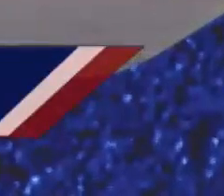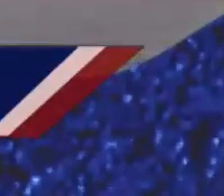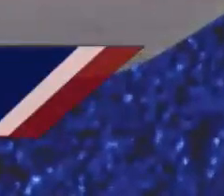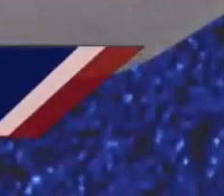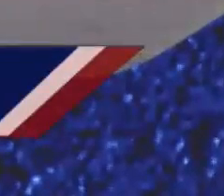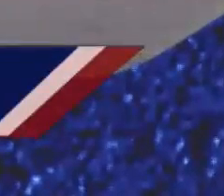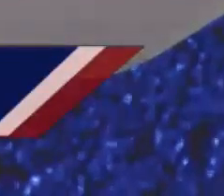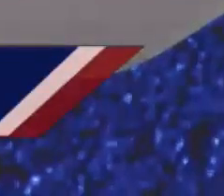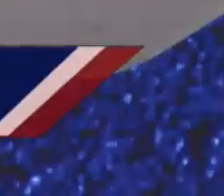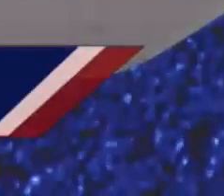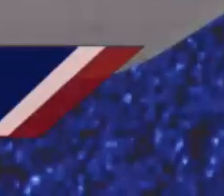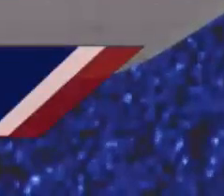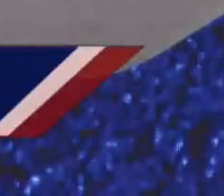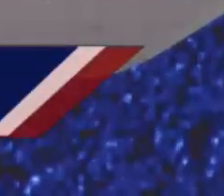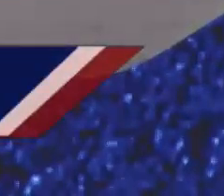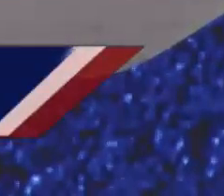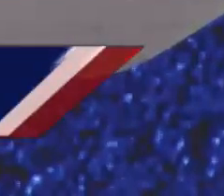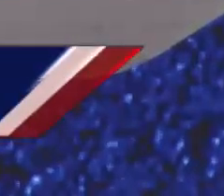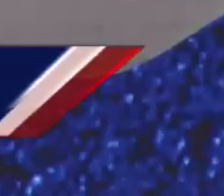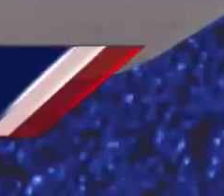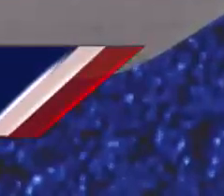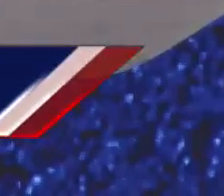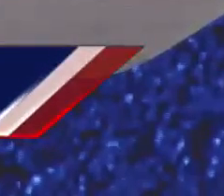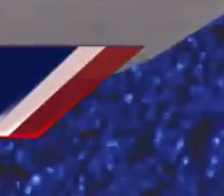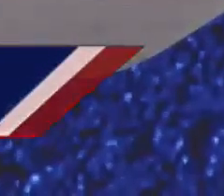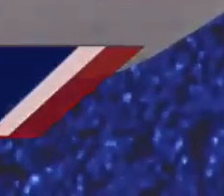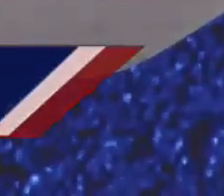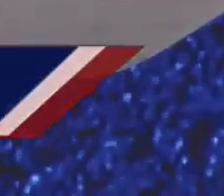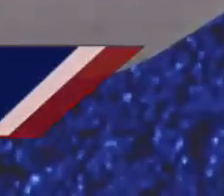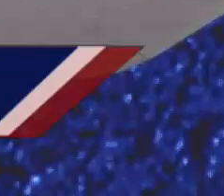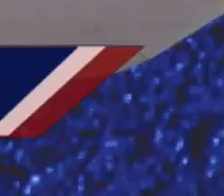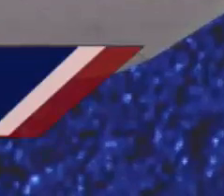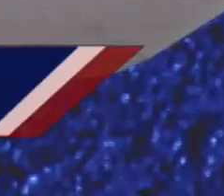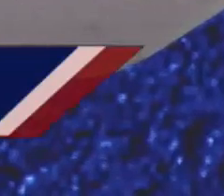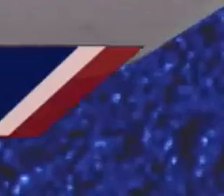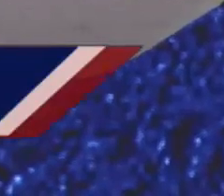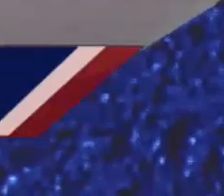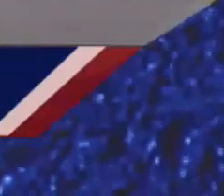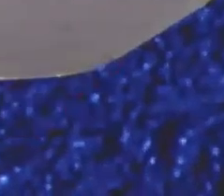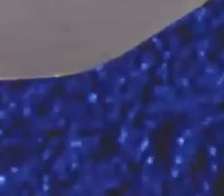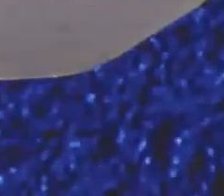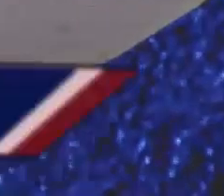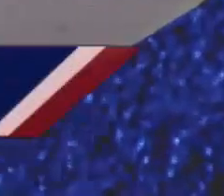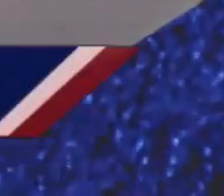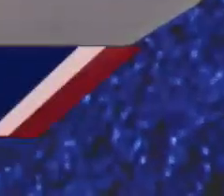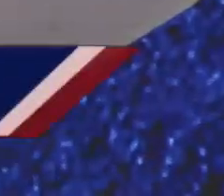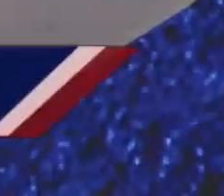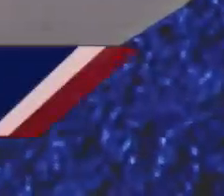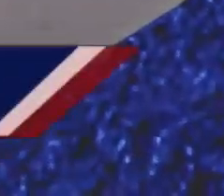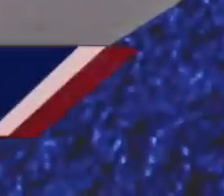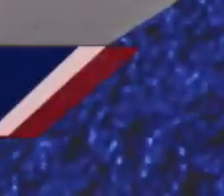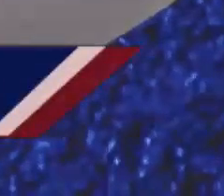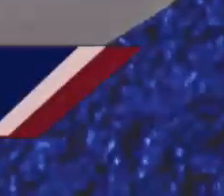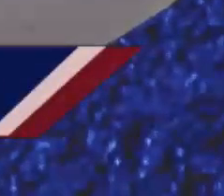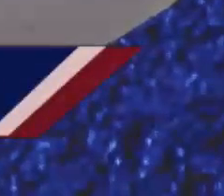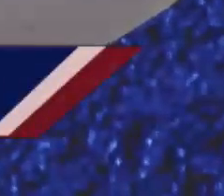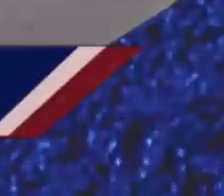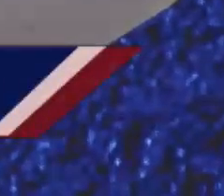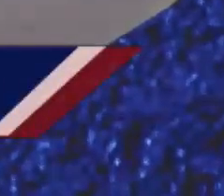God as saints in Christ. Let's come back to Galatians chapter